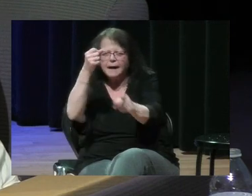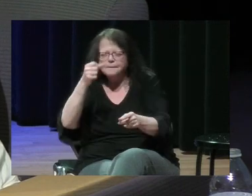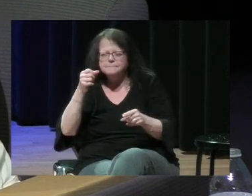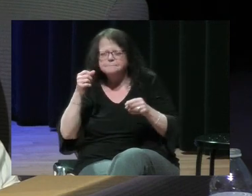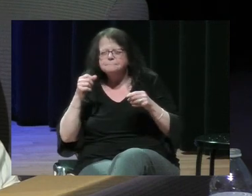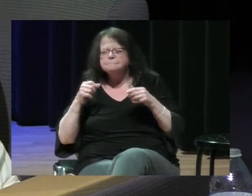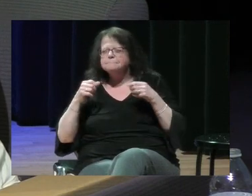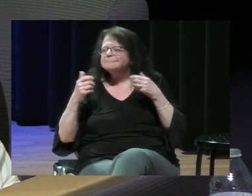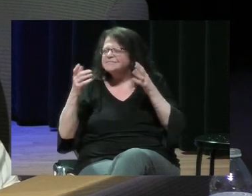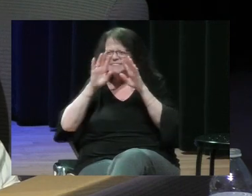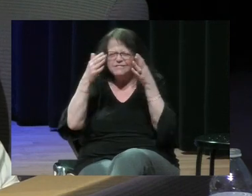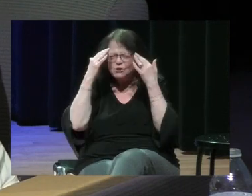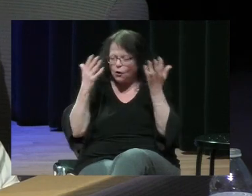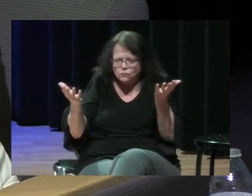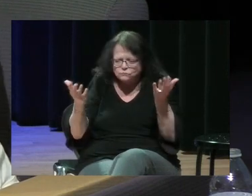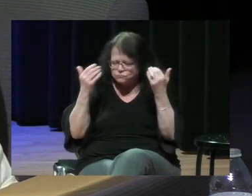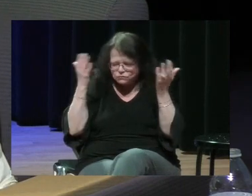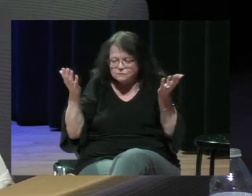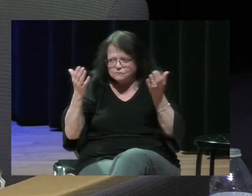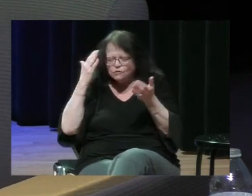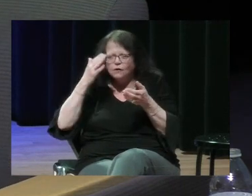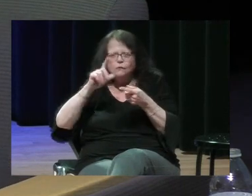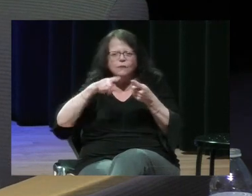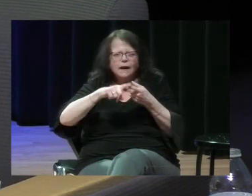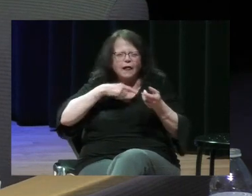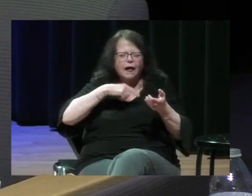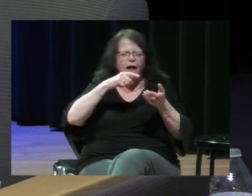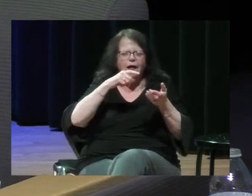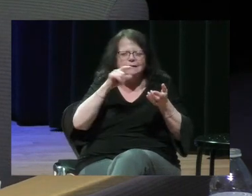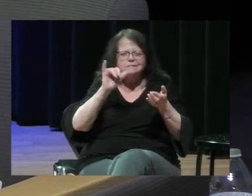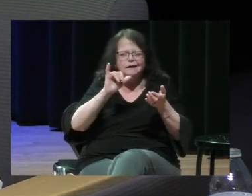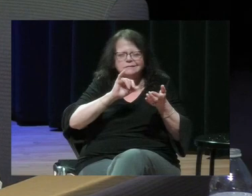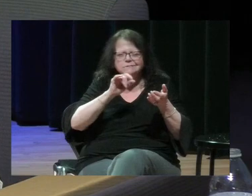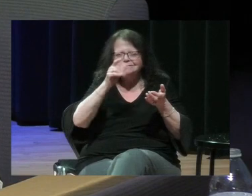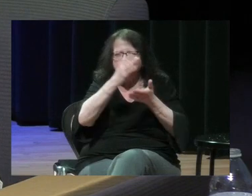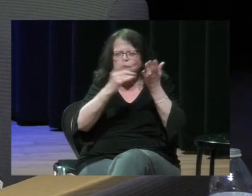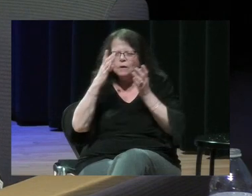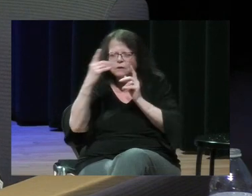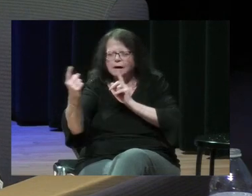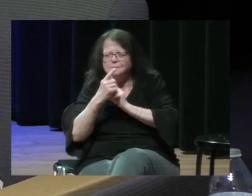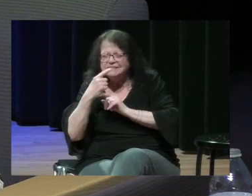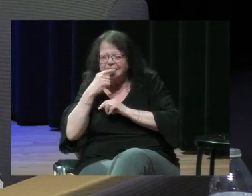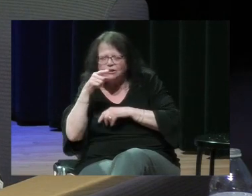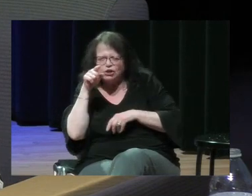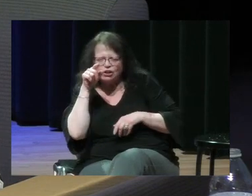to me when we're signing books and they'll say, "You said this one time in 2016.